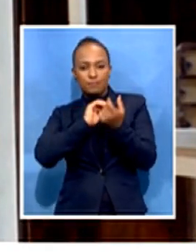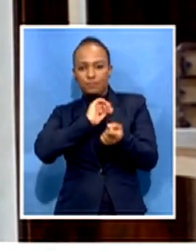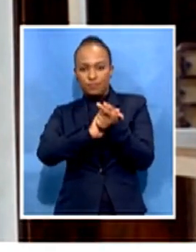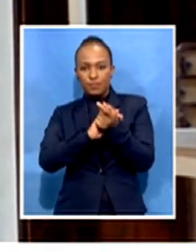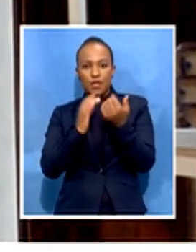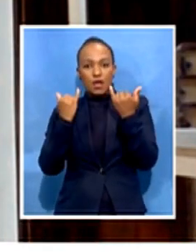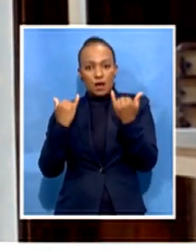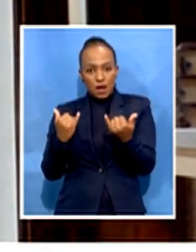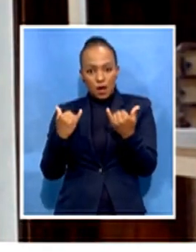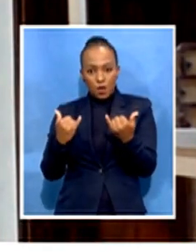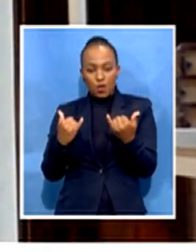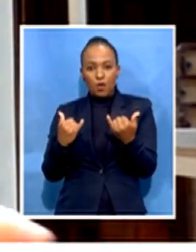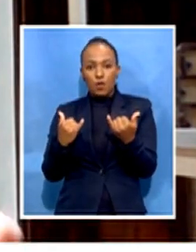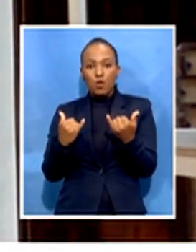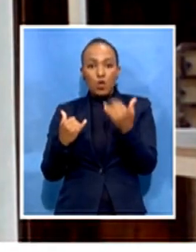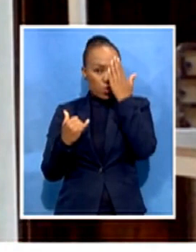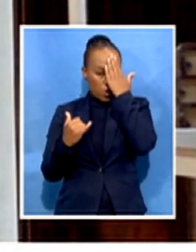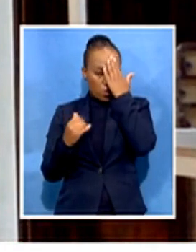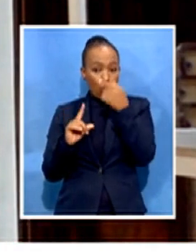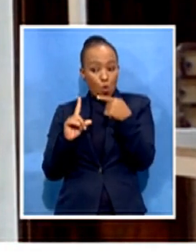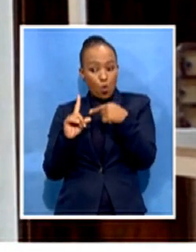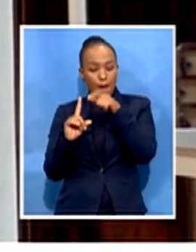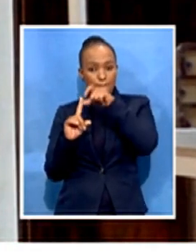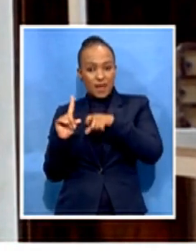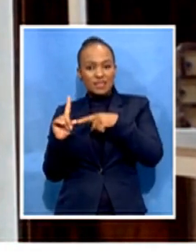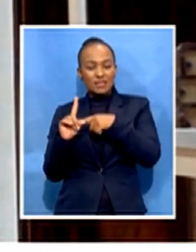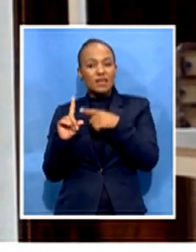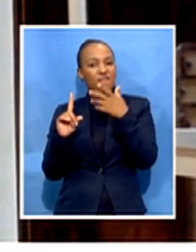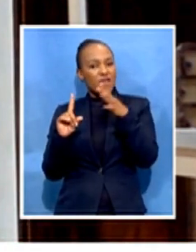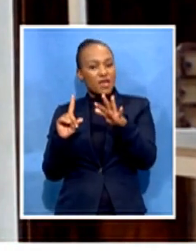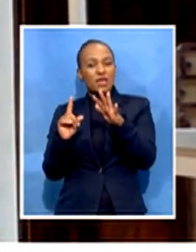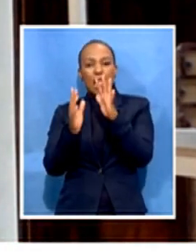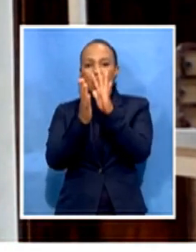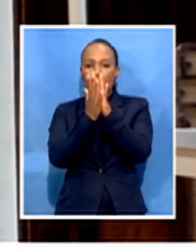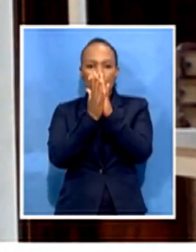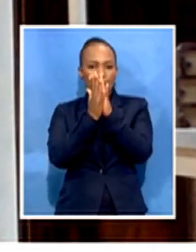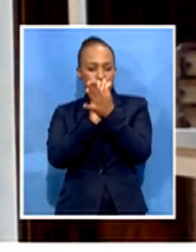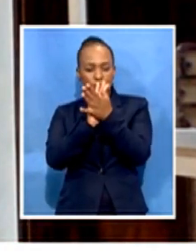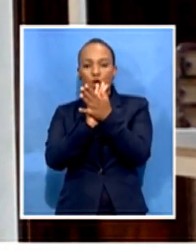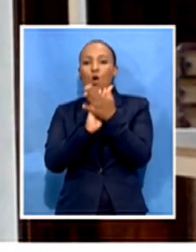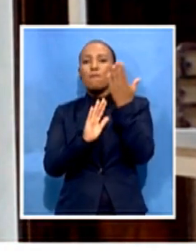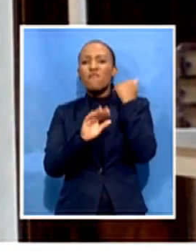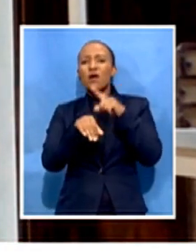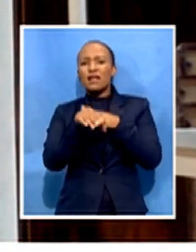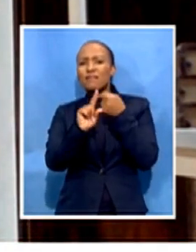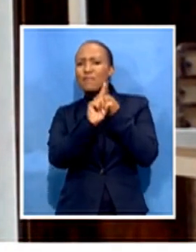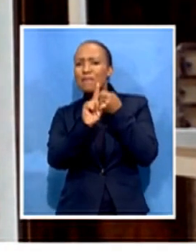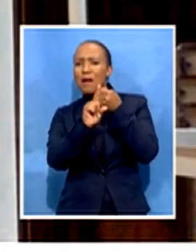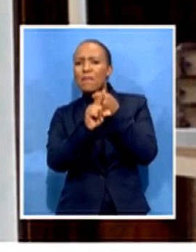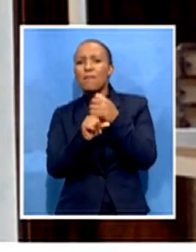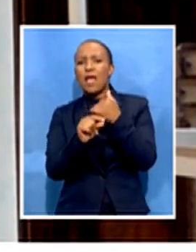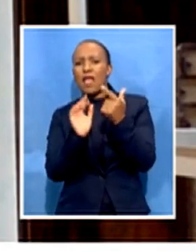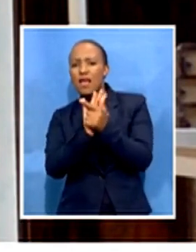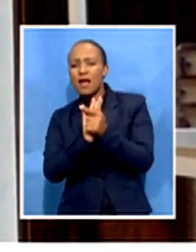was a person that really scaled down the fight against the illicit trade. Now, we know there are allegations that he was allegedly connected to